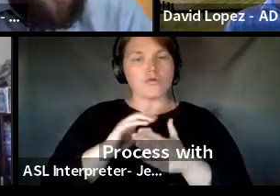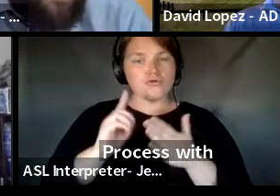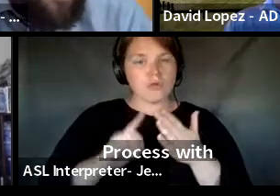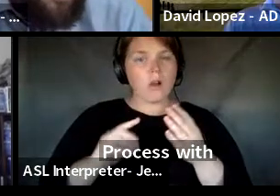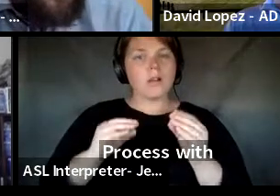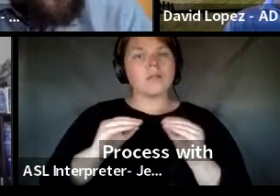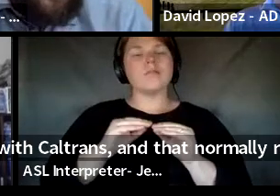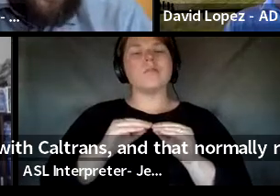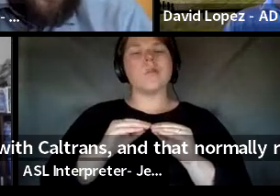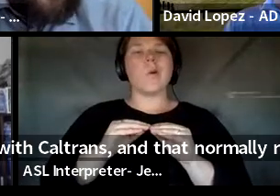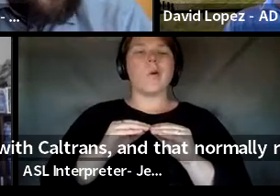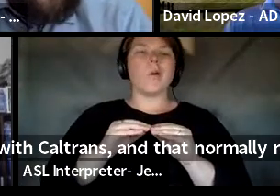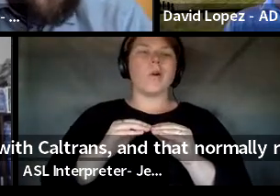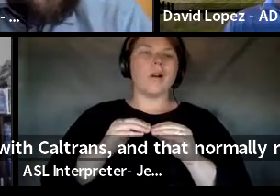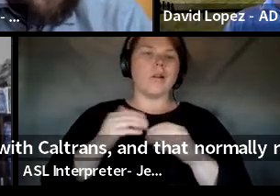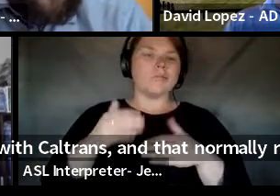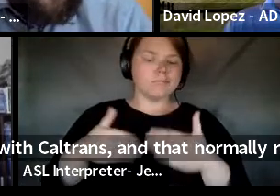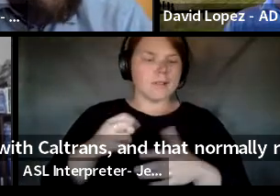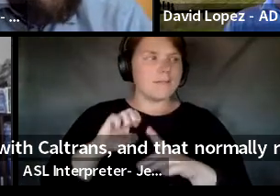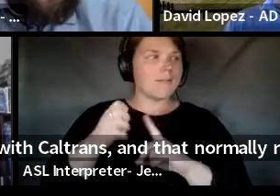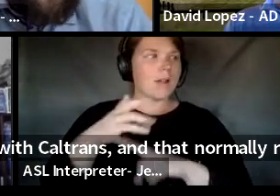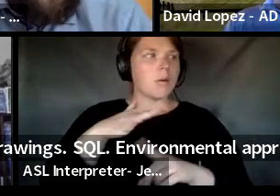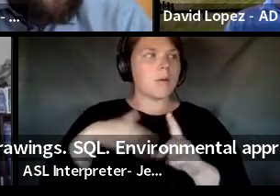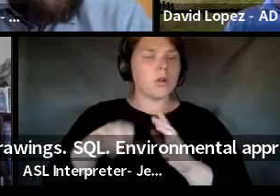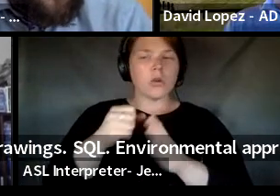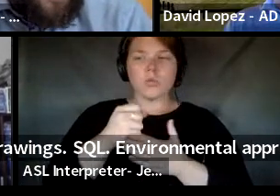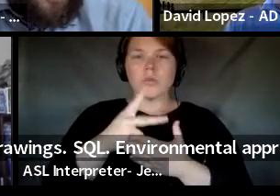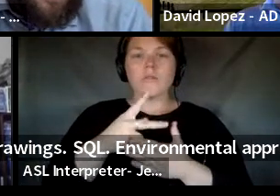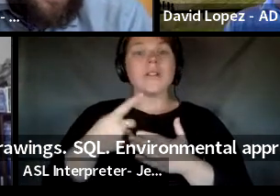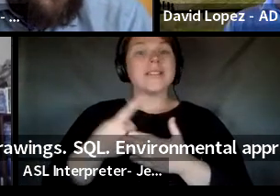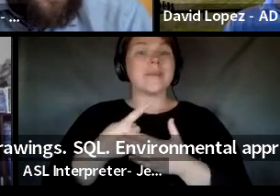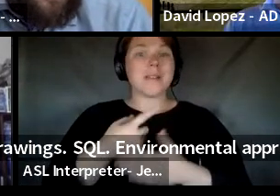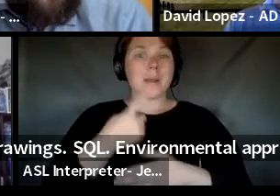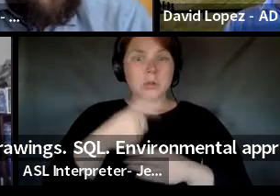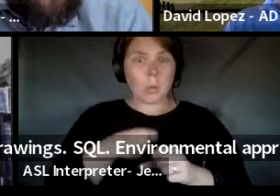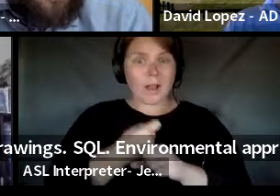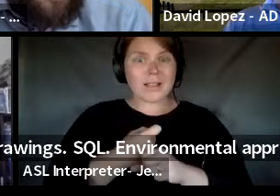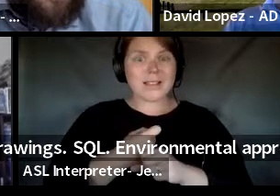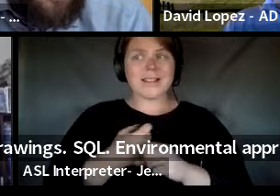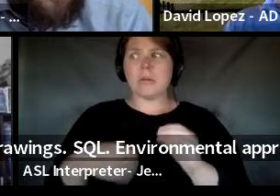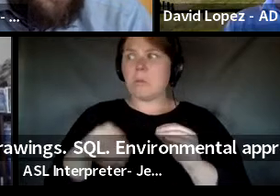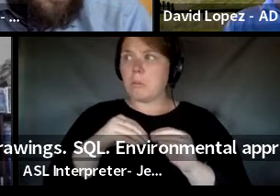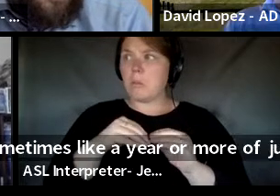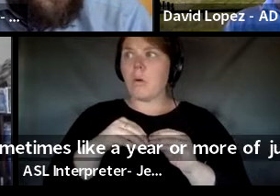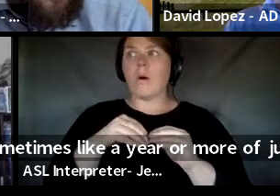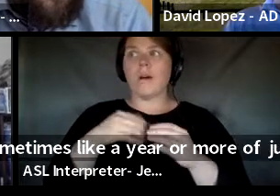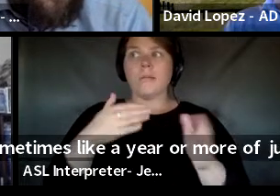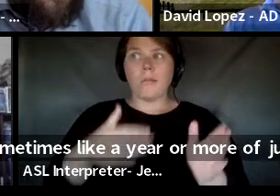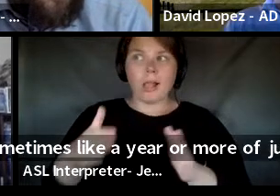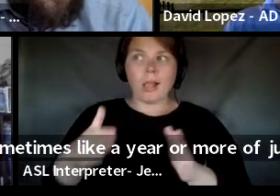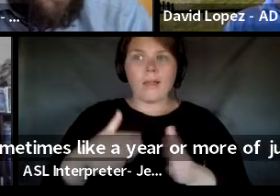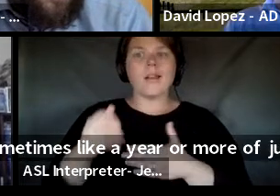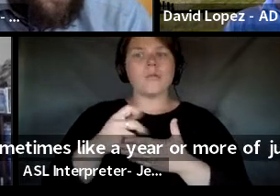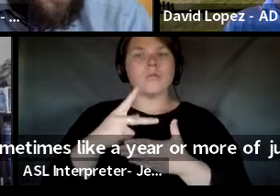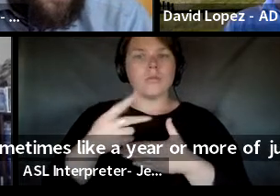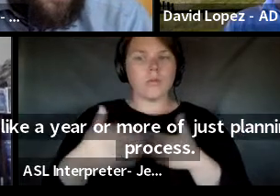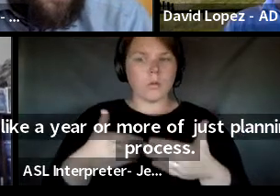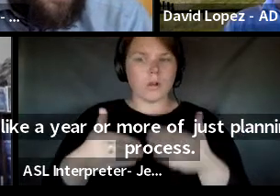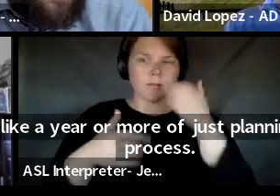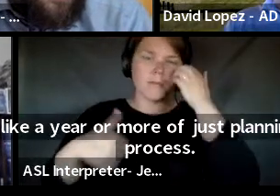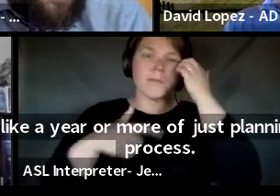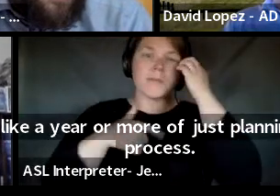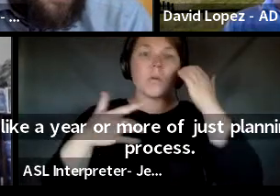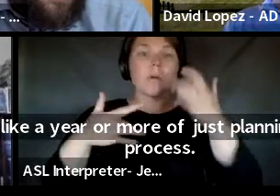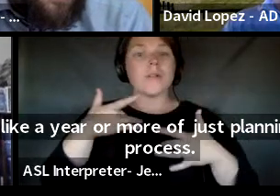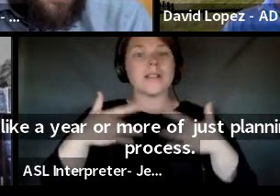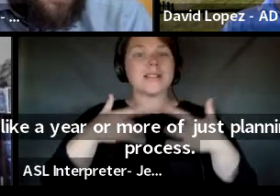environmental approvals, and sometimes like a year or more of just planning and an approval process. So we were really excited when we pitched